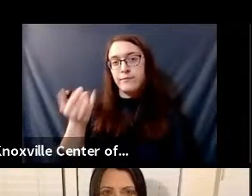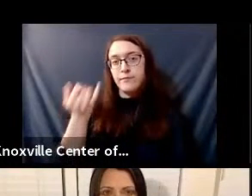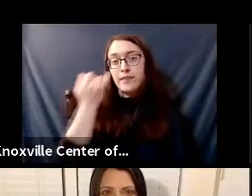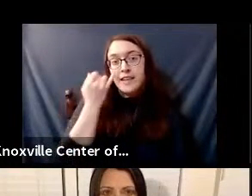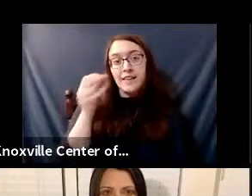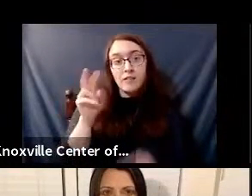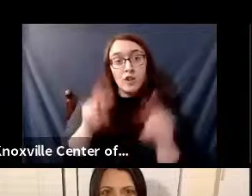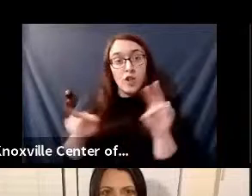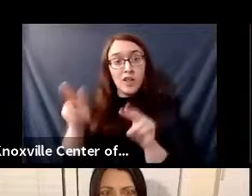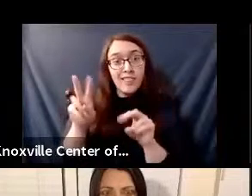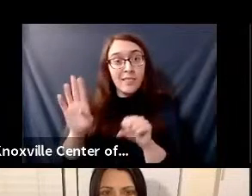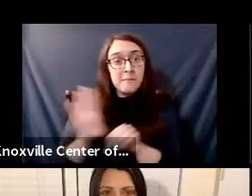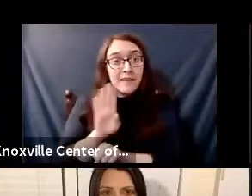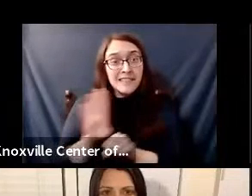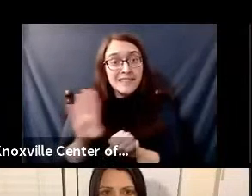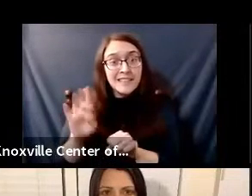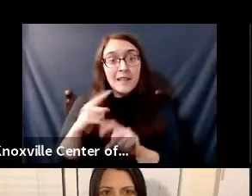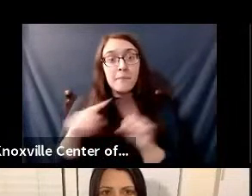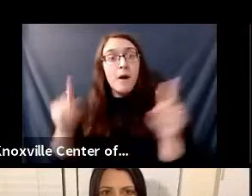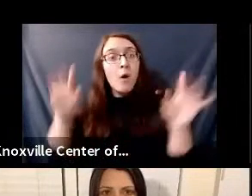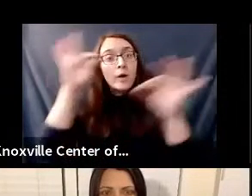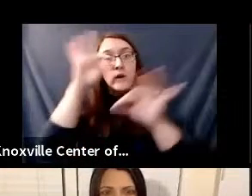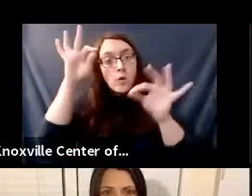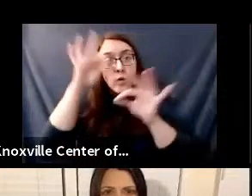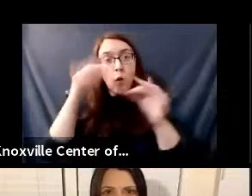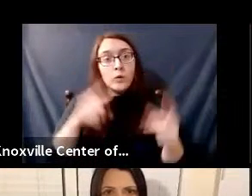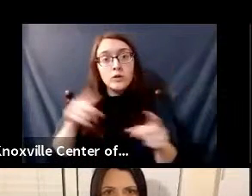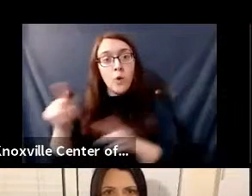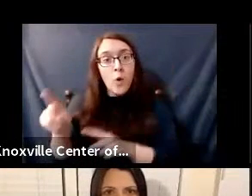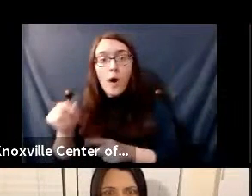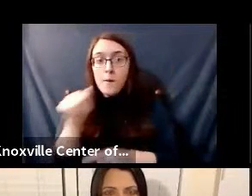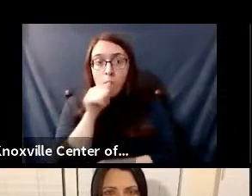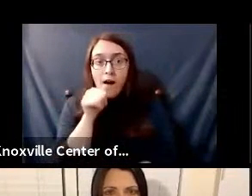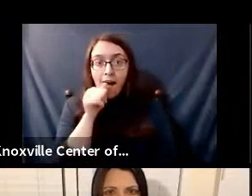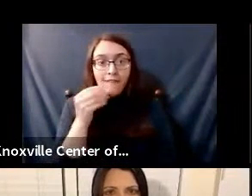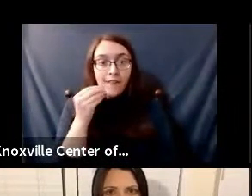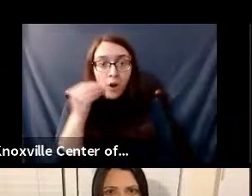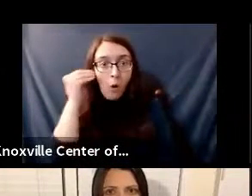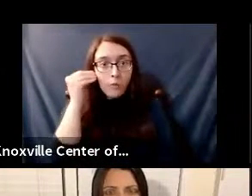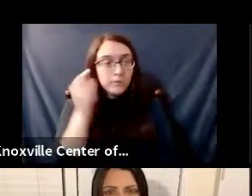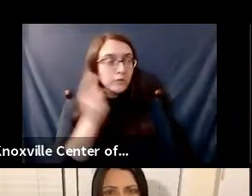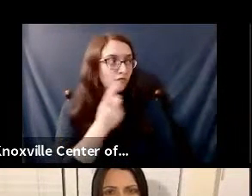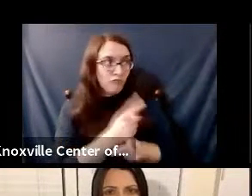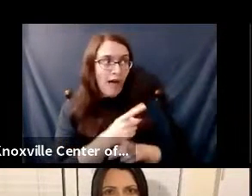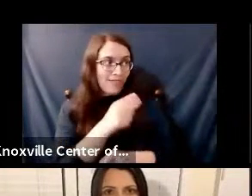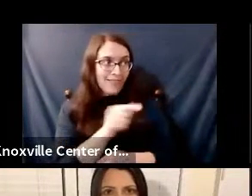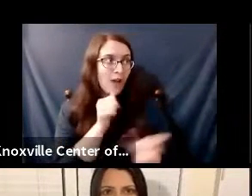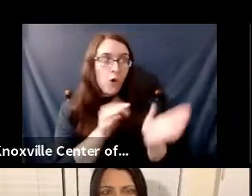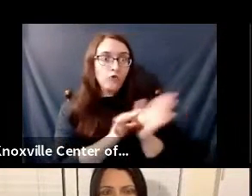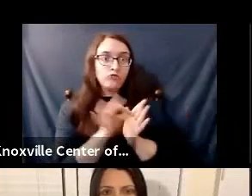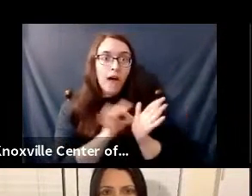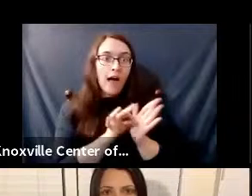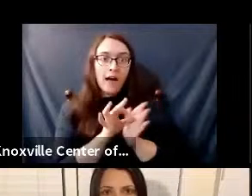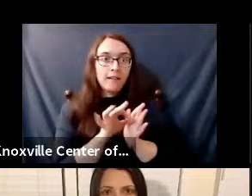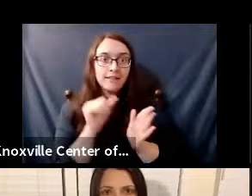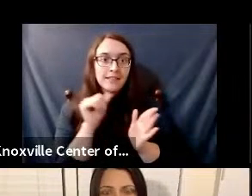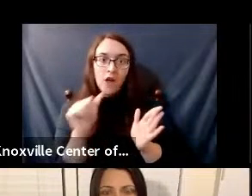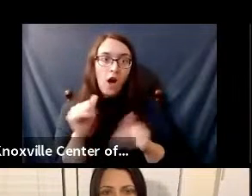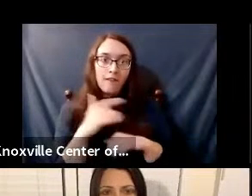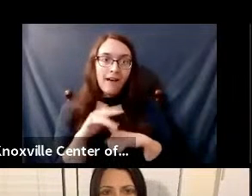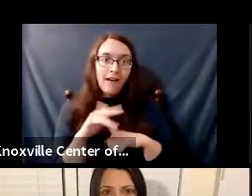the businesses, but we have no idea what's going on in private residences. Basically. We don't, and they don't track that at all. That's not even available to